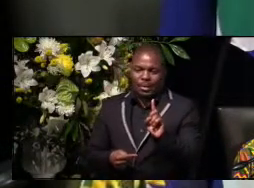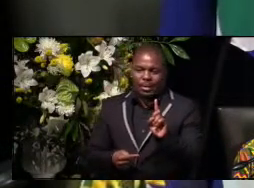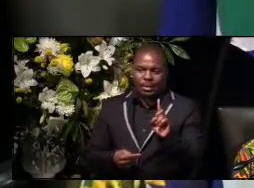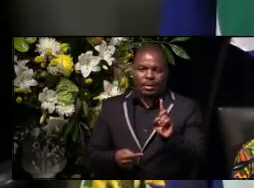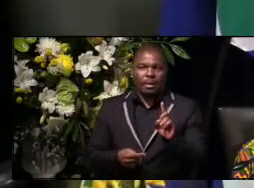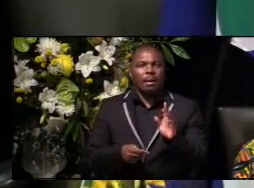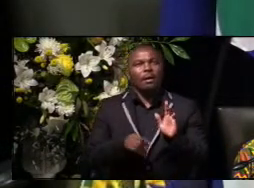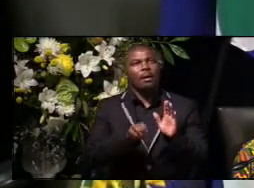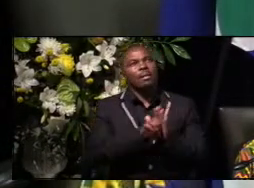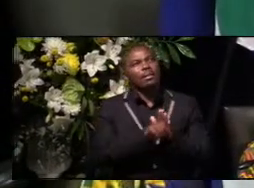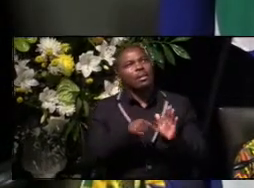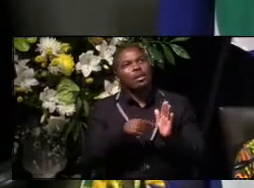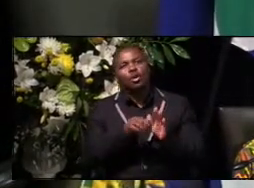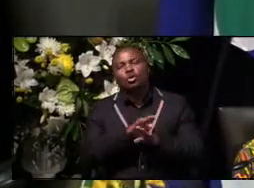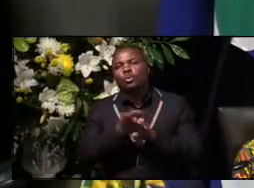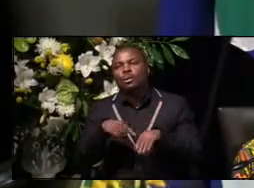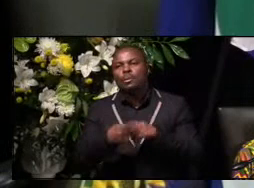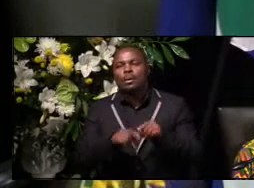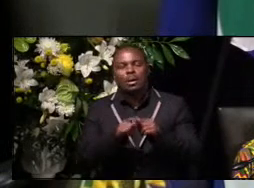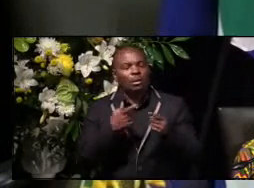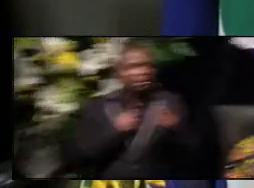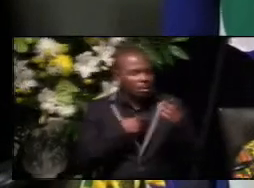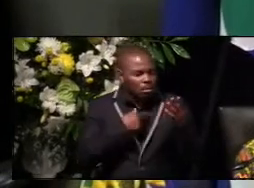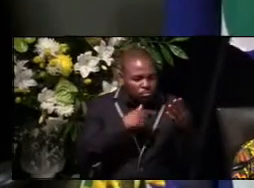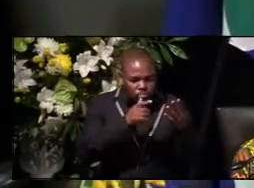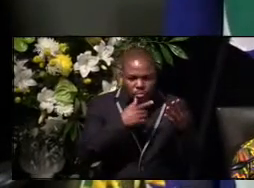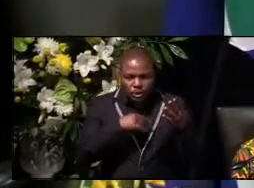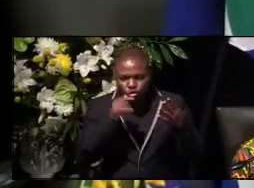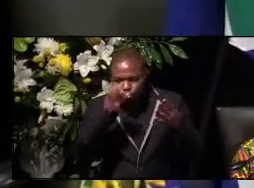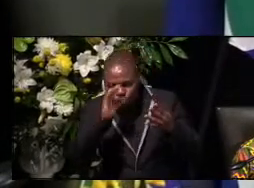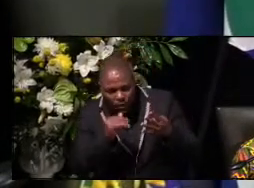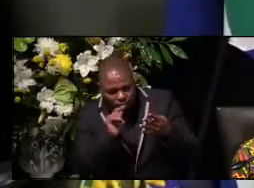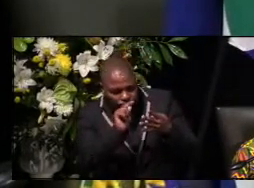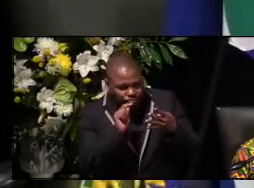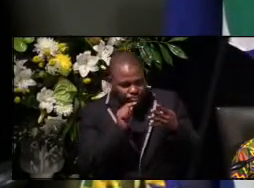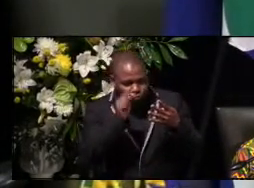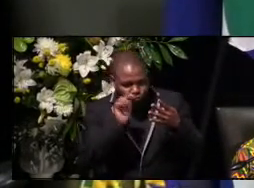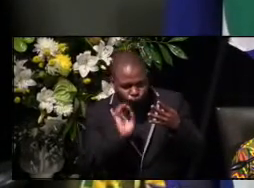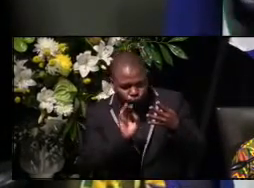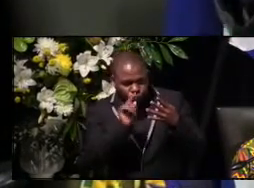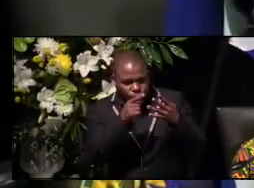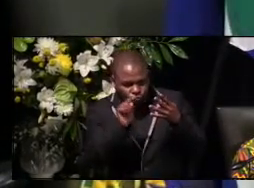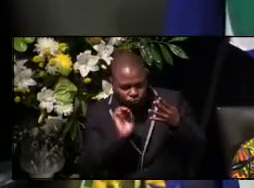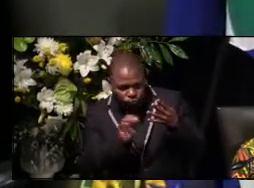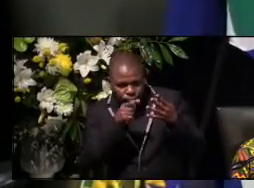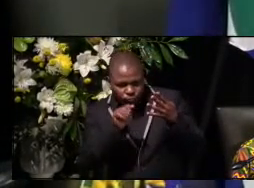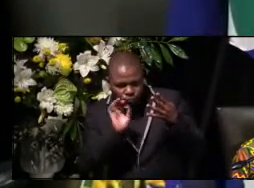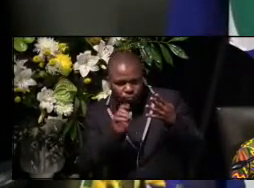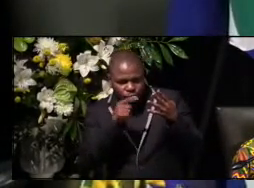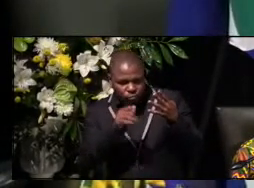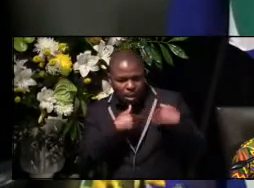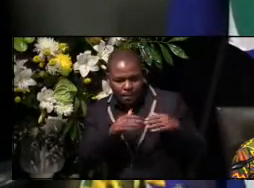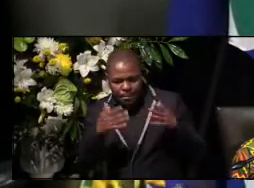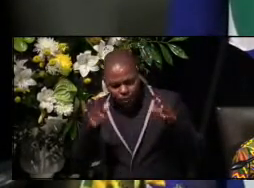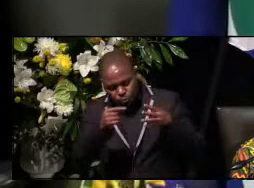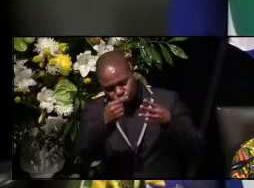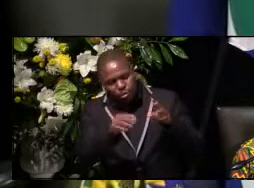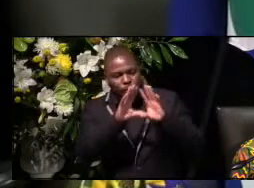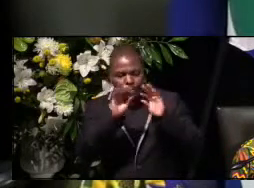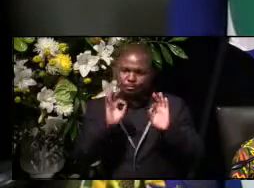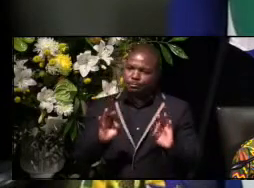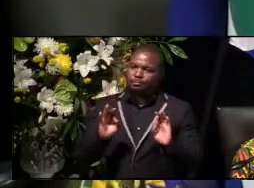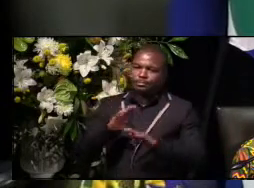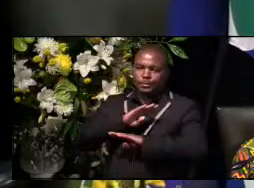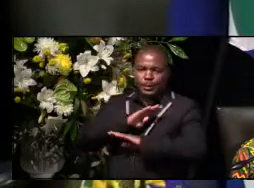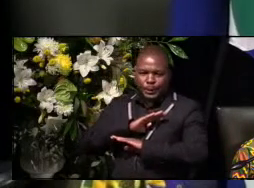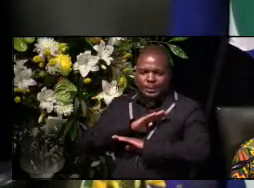it's not about clicking the boxes ticking the boxes of what you have disclosed as